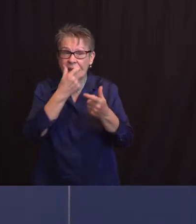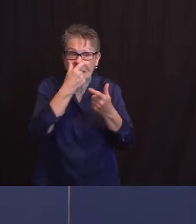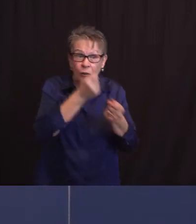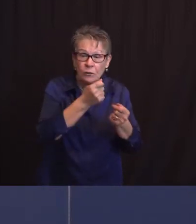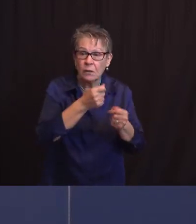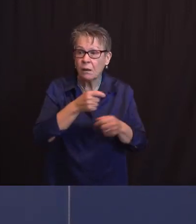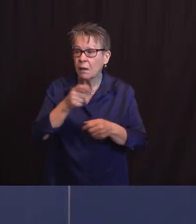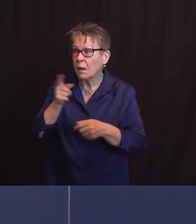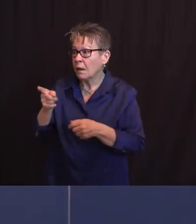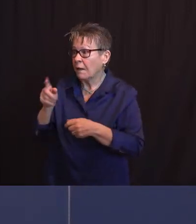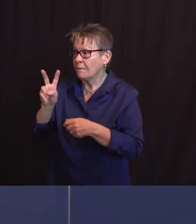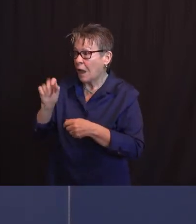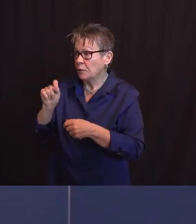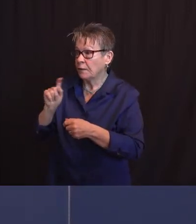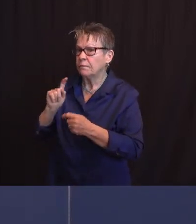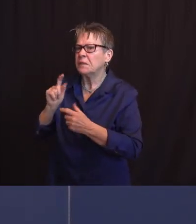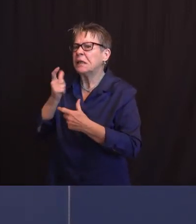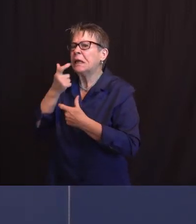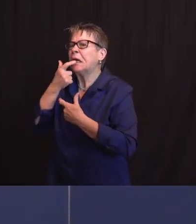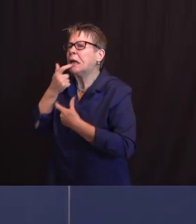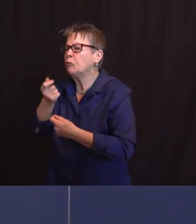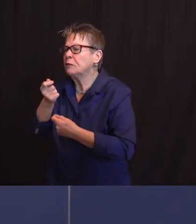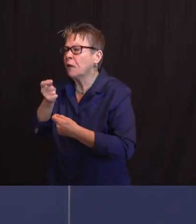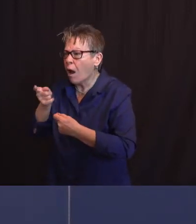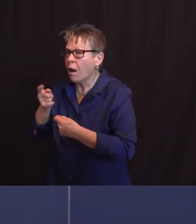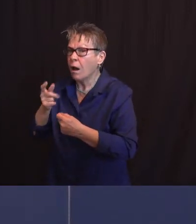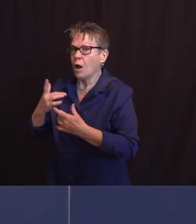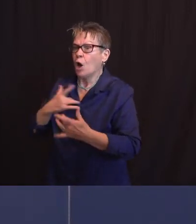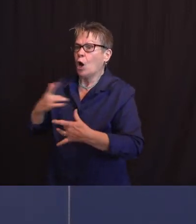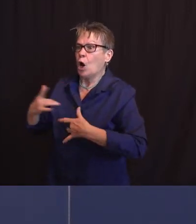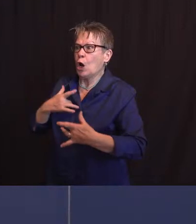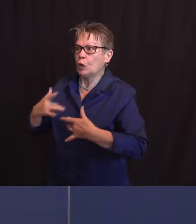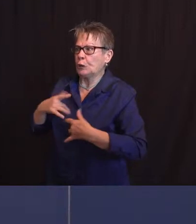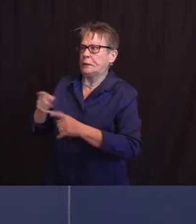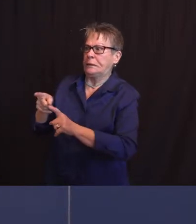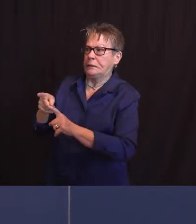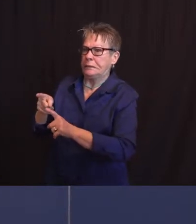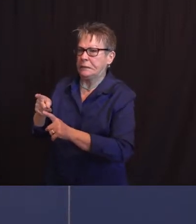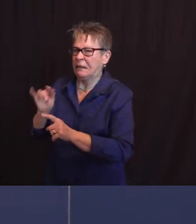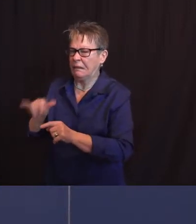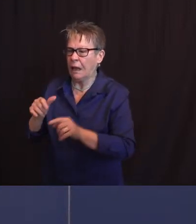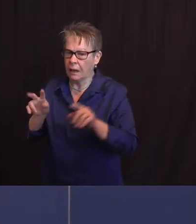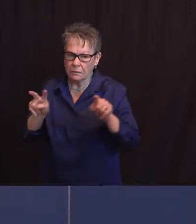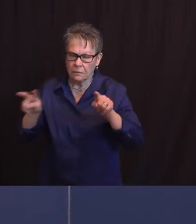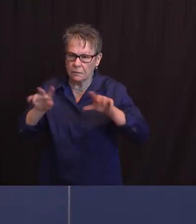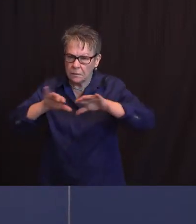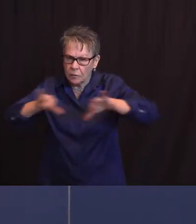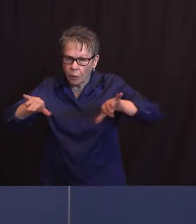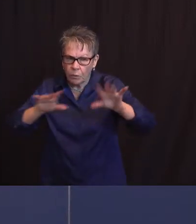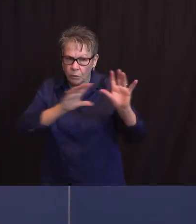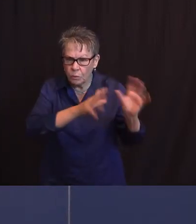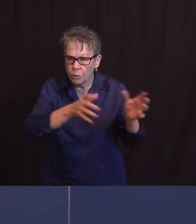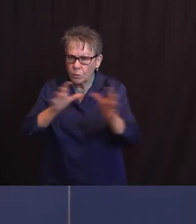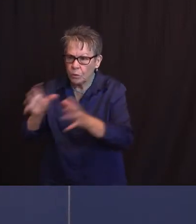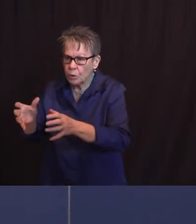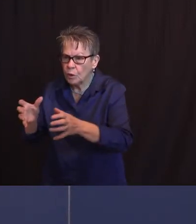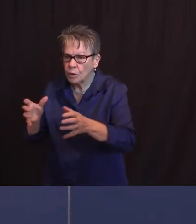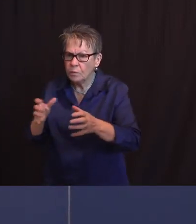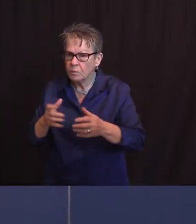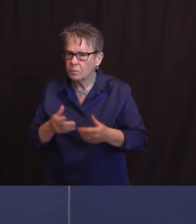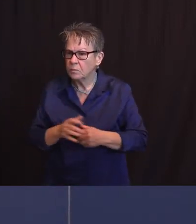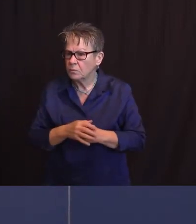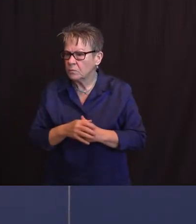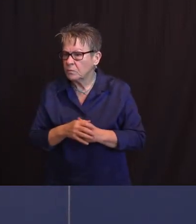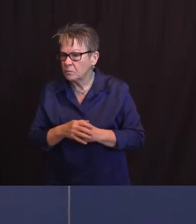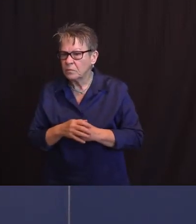But that's what the constant surveillance that we do nationally, as well as here in New Jersey, are going to help better characterize